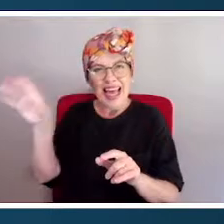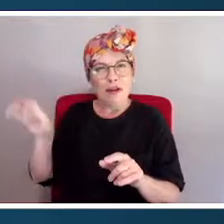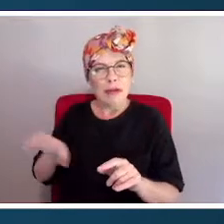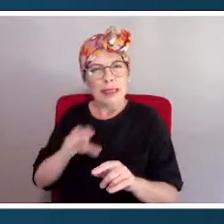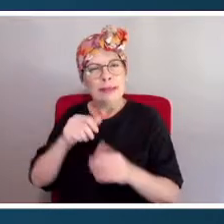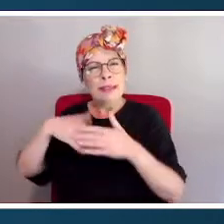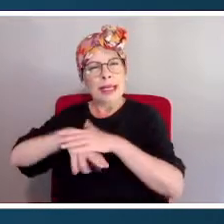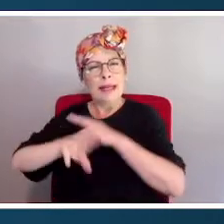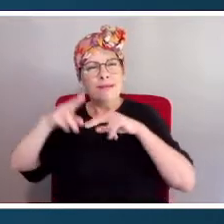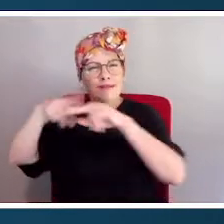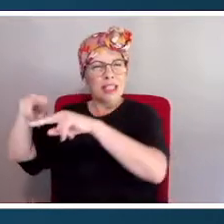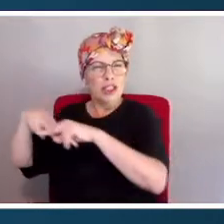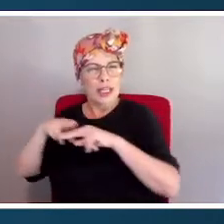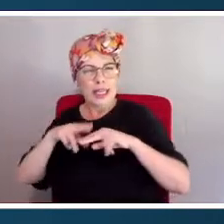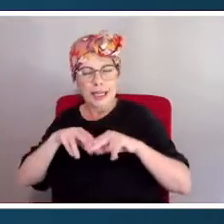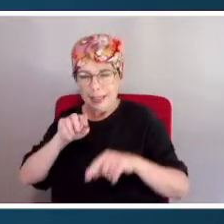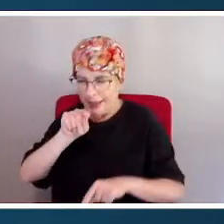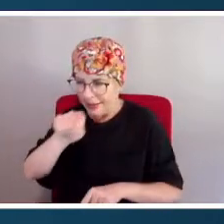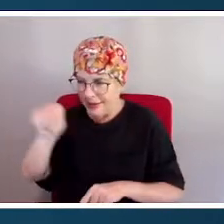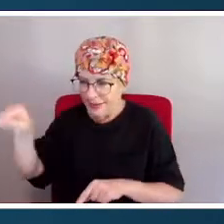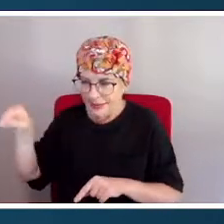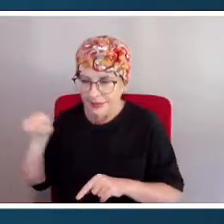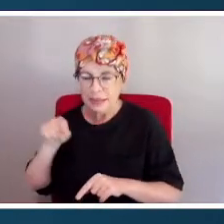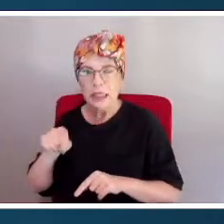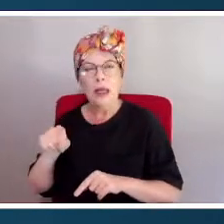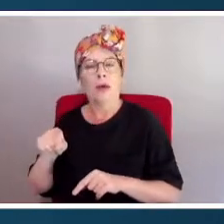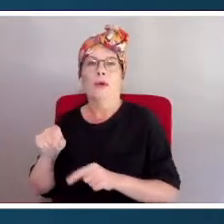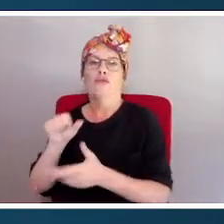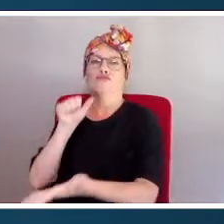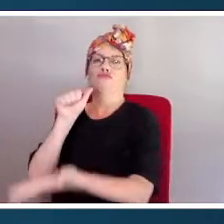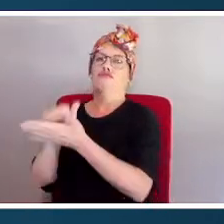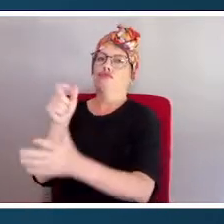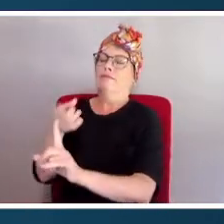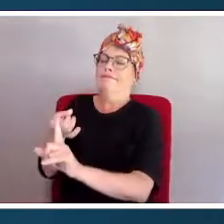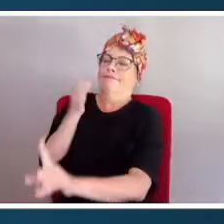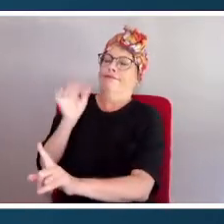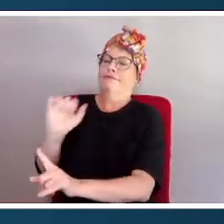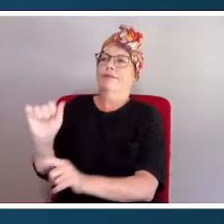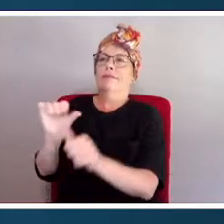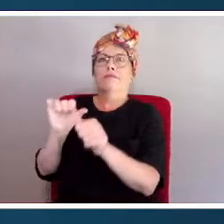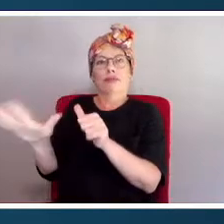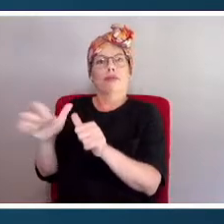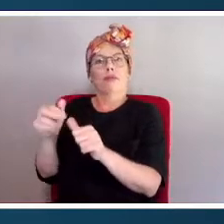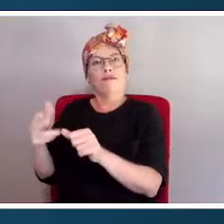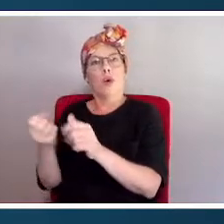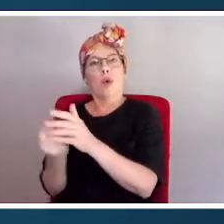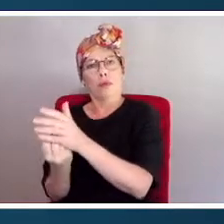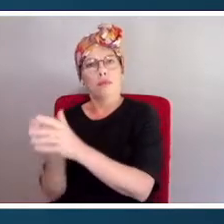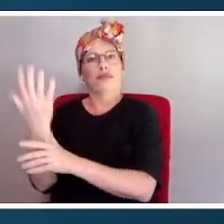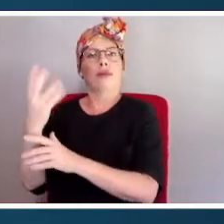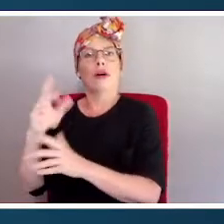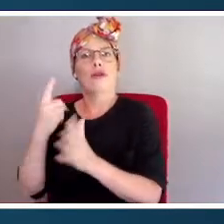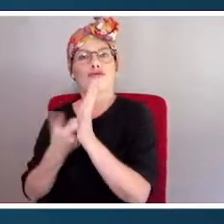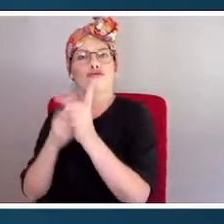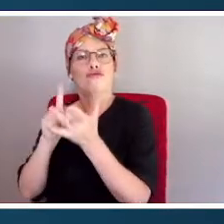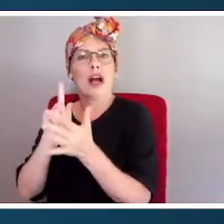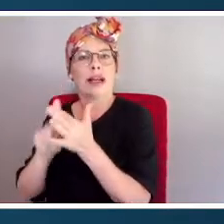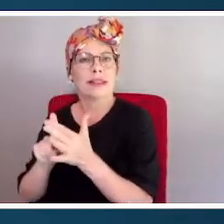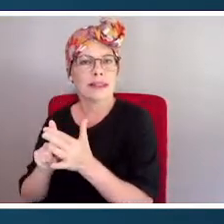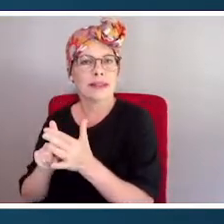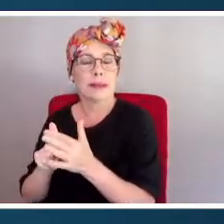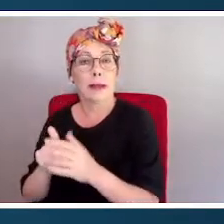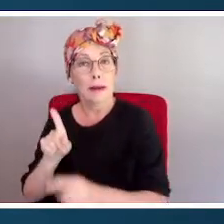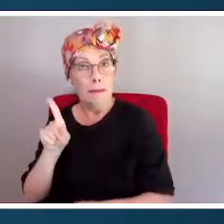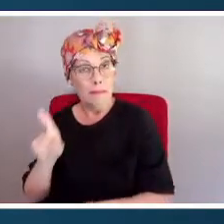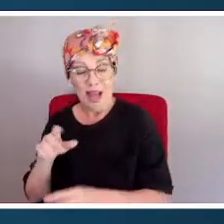island of Vanuatu, had conditions suitable for growing rice. And despite good soil, water, and